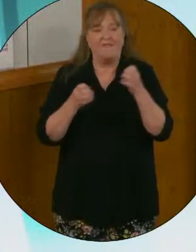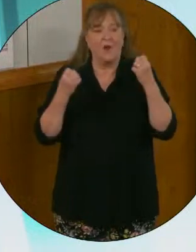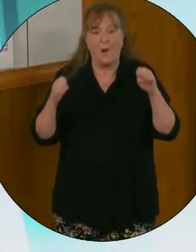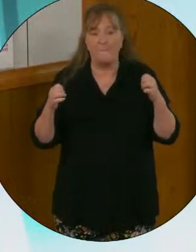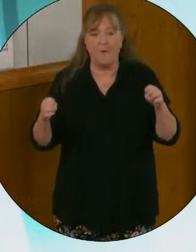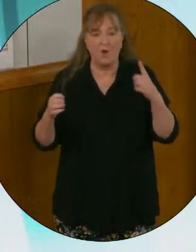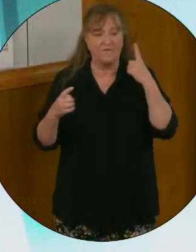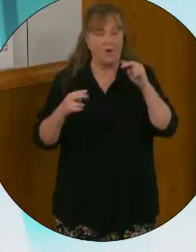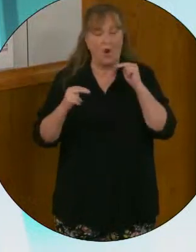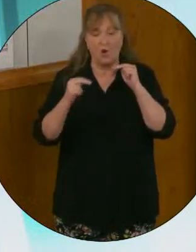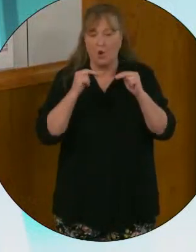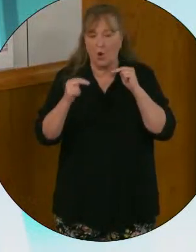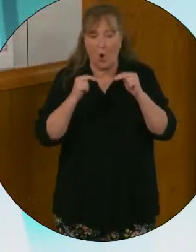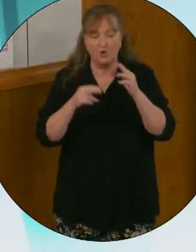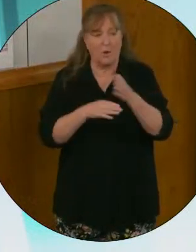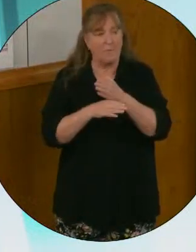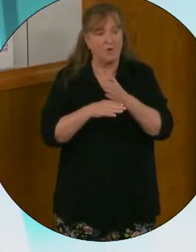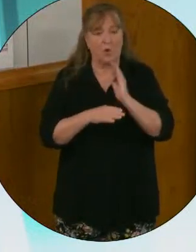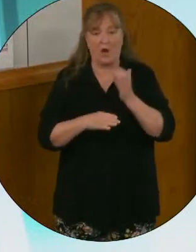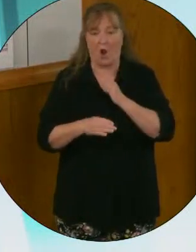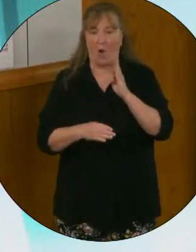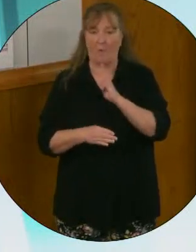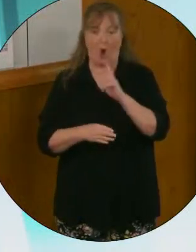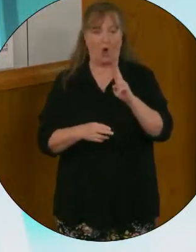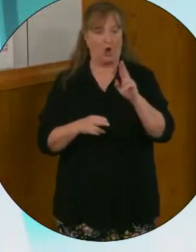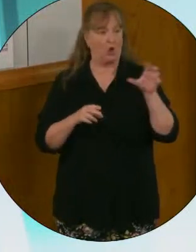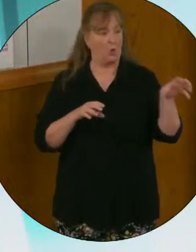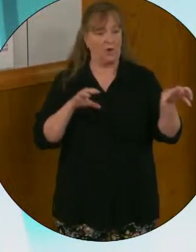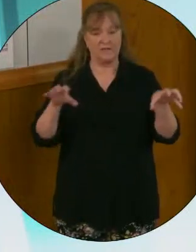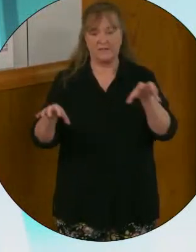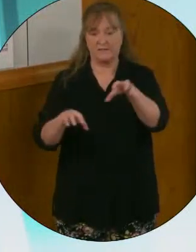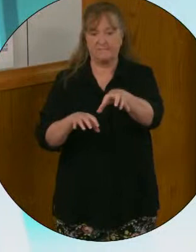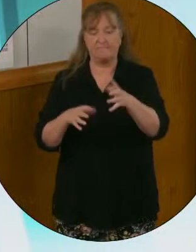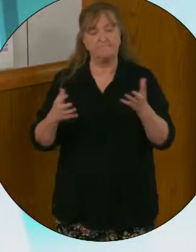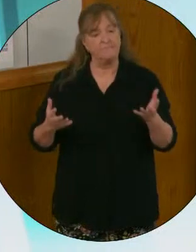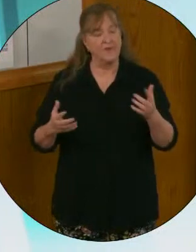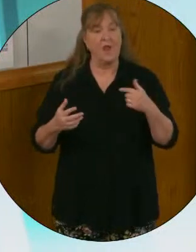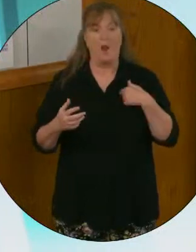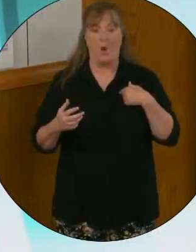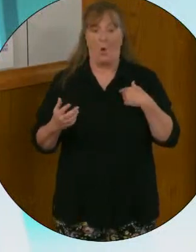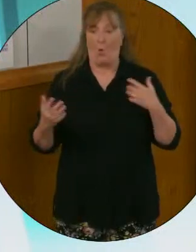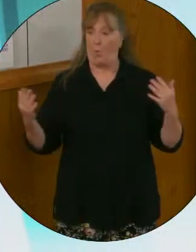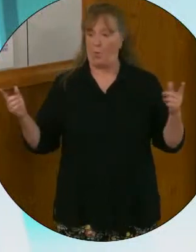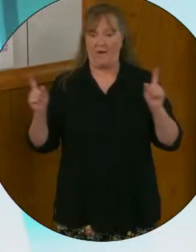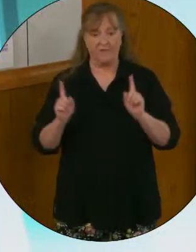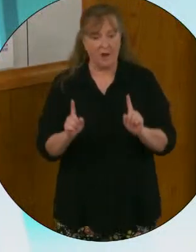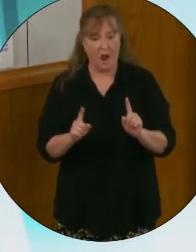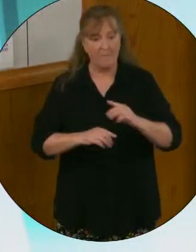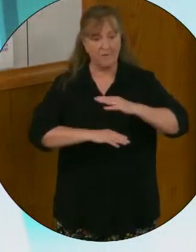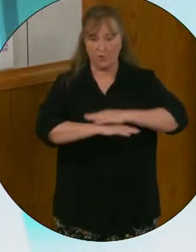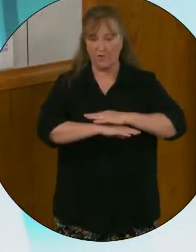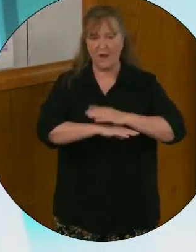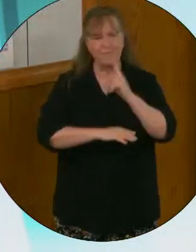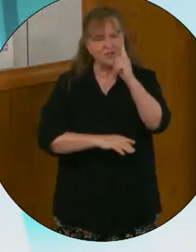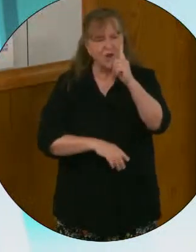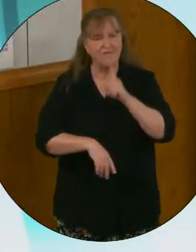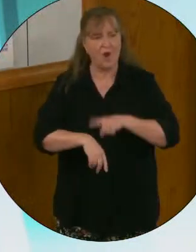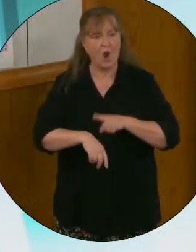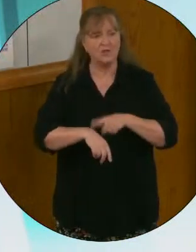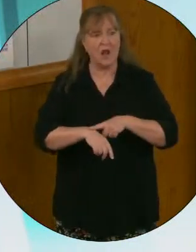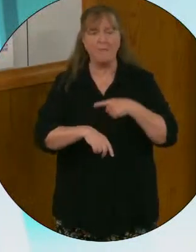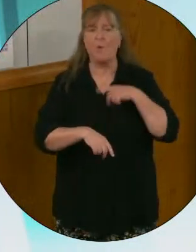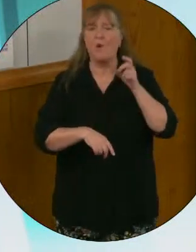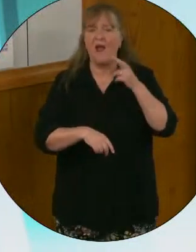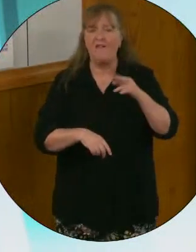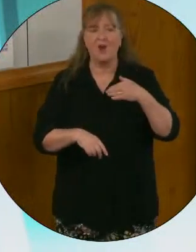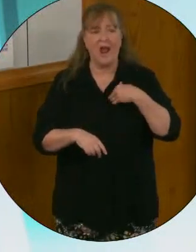during negotiations between our bargaining units. And we have come to the table. This is the first time that we have ever